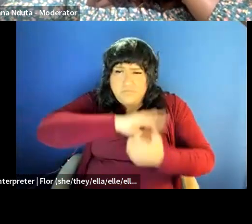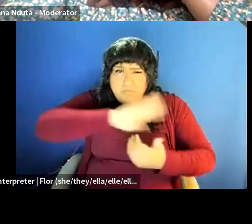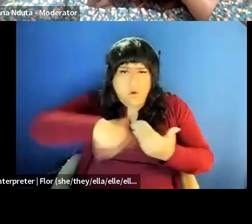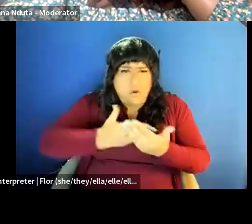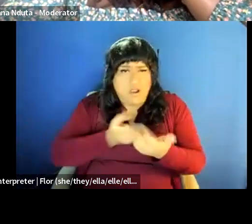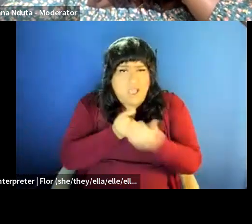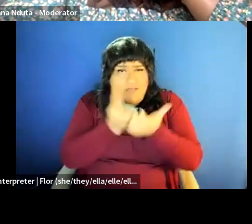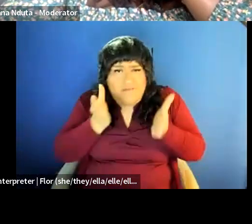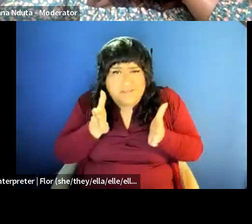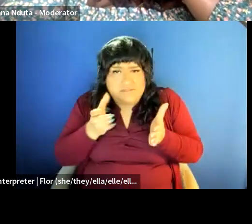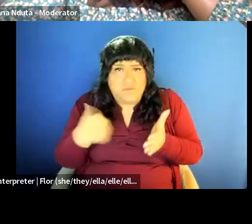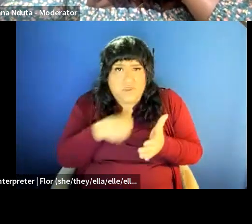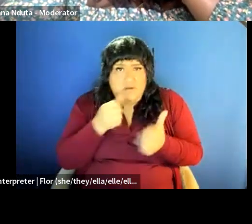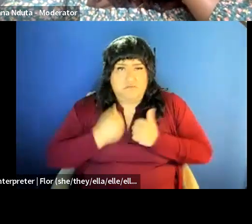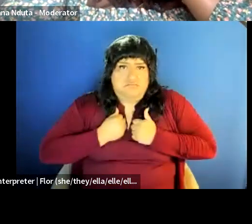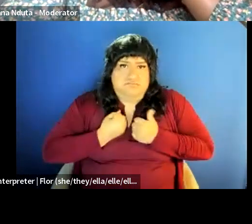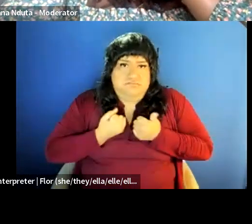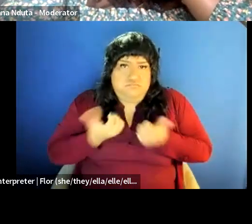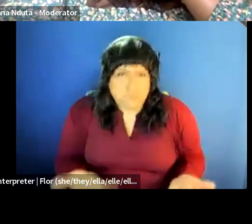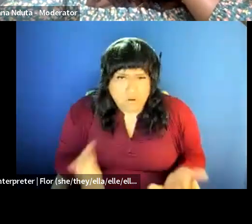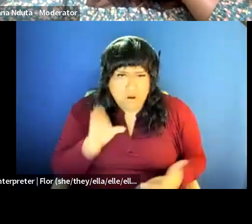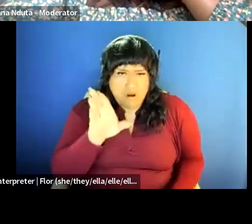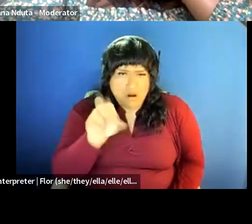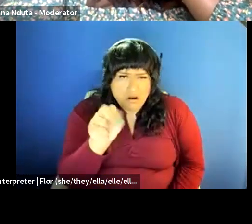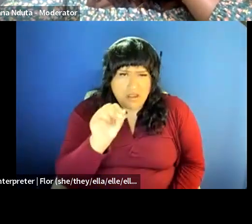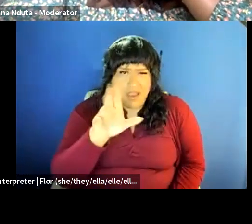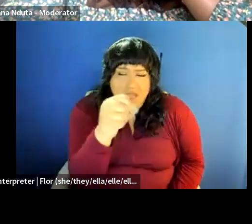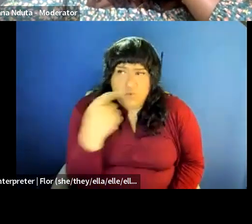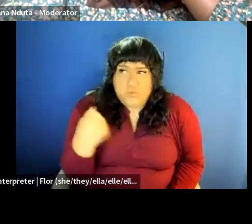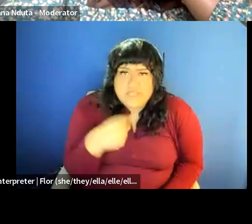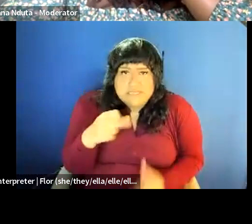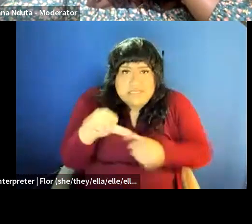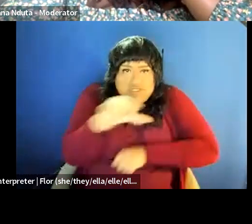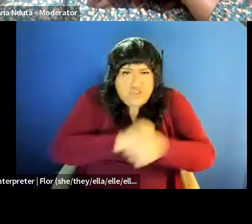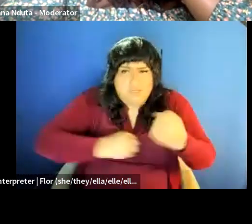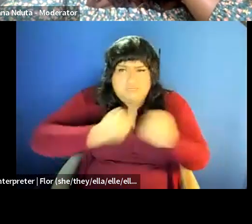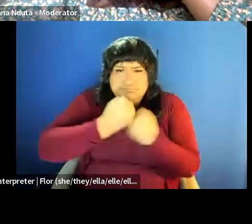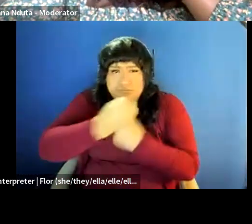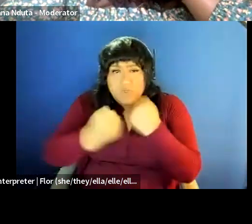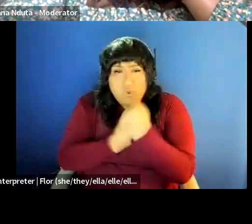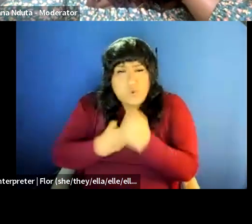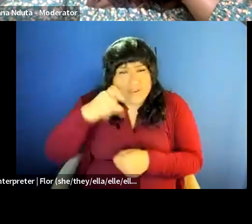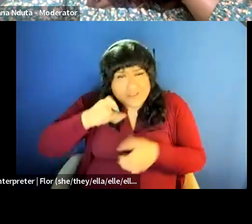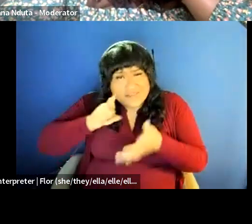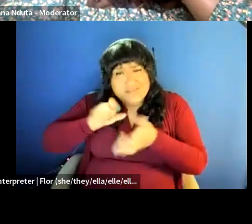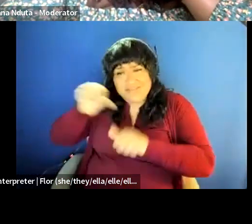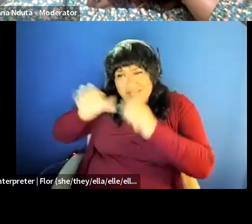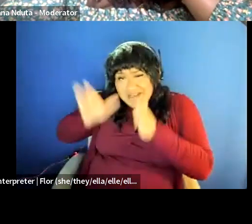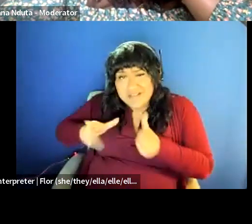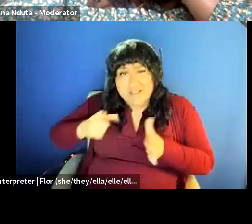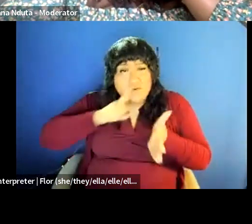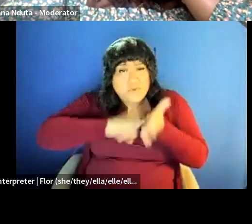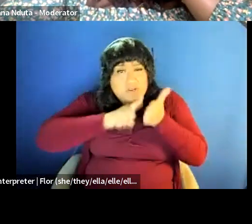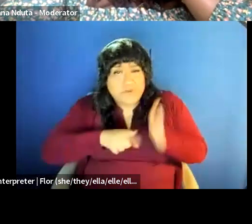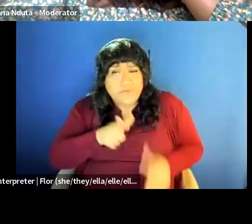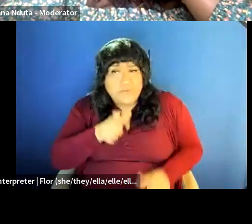is hard work. We need each other. We need you all. And we need the scientists. We need the researchers who are quiet. We need all those people